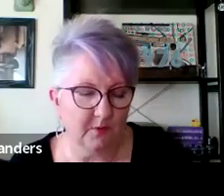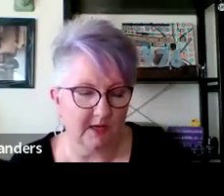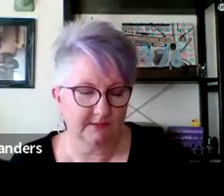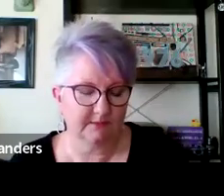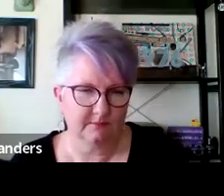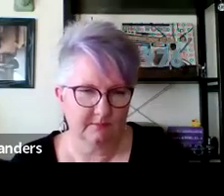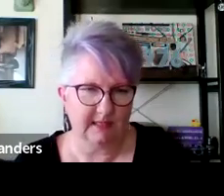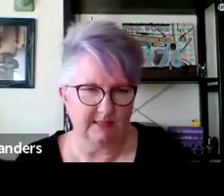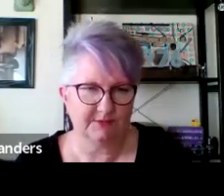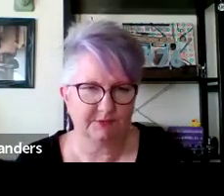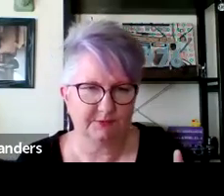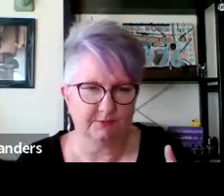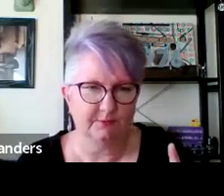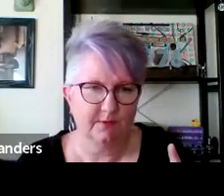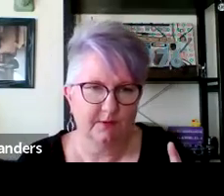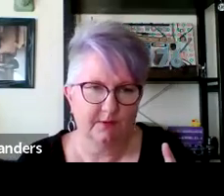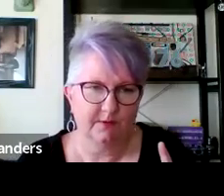What we want is